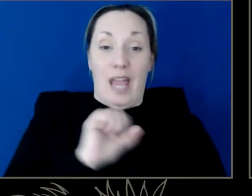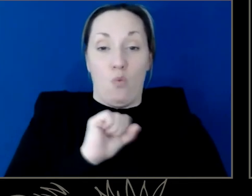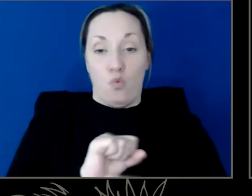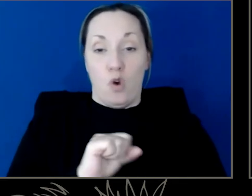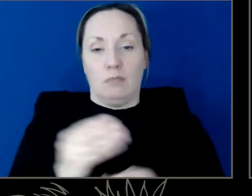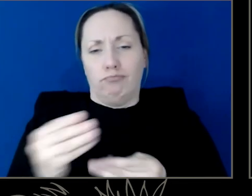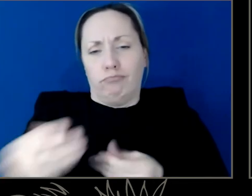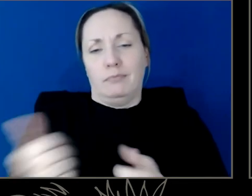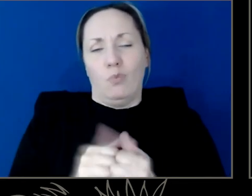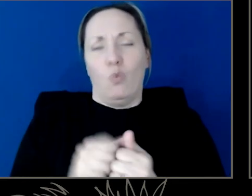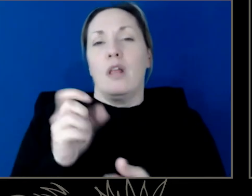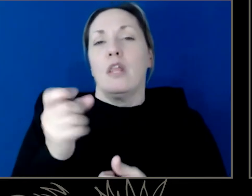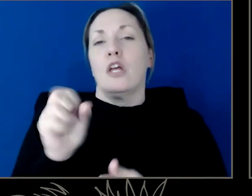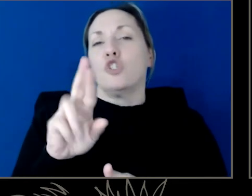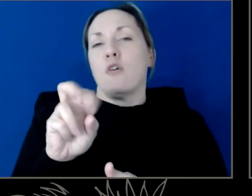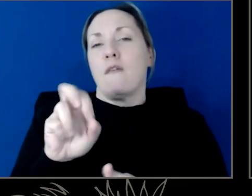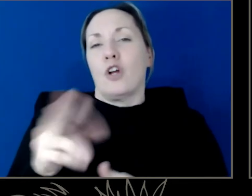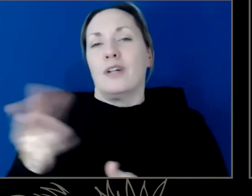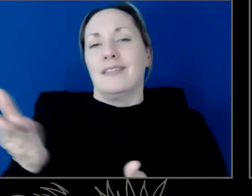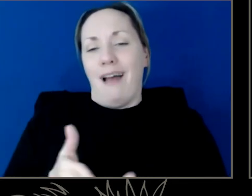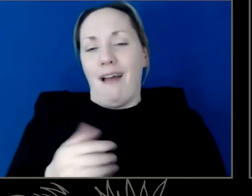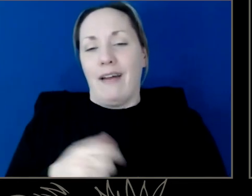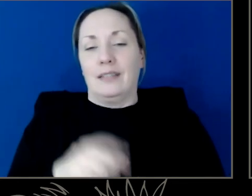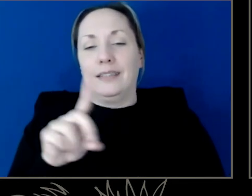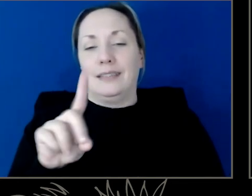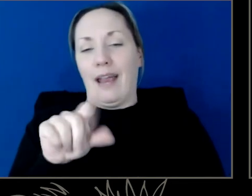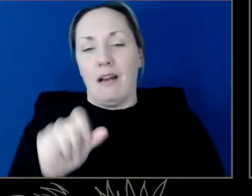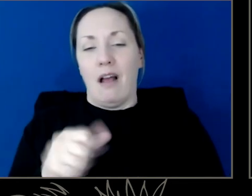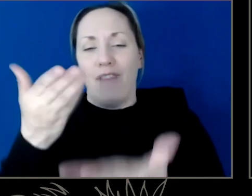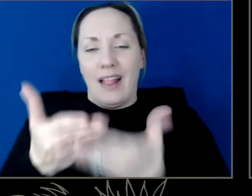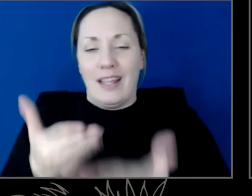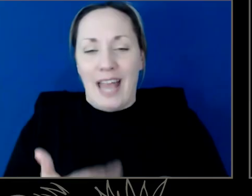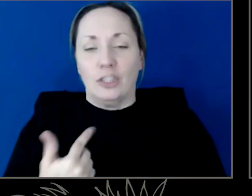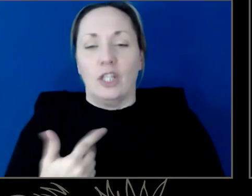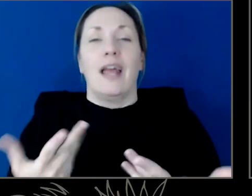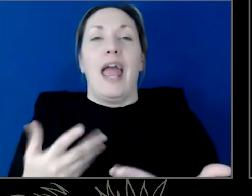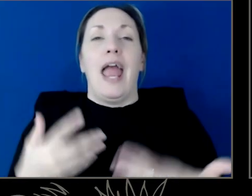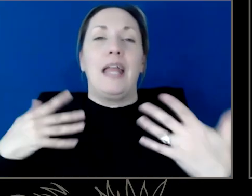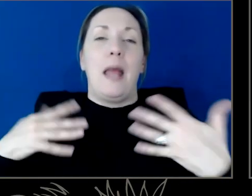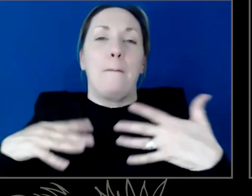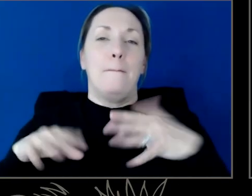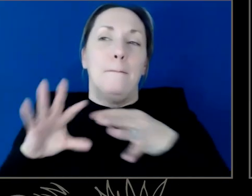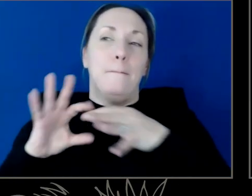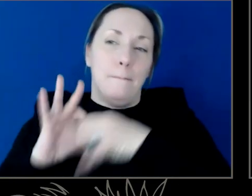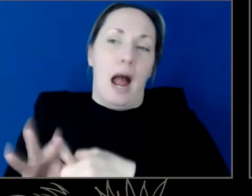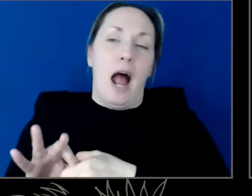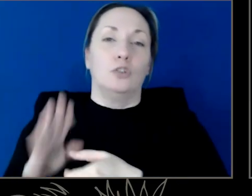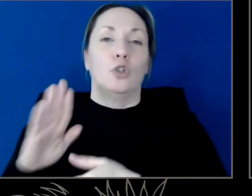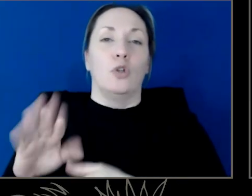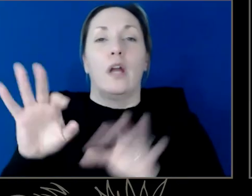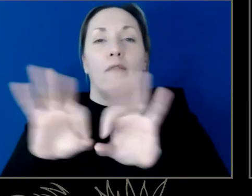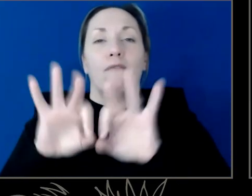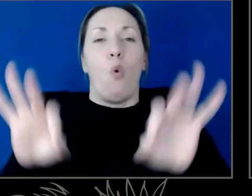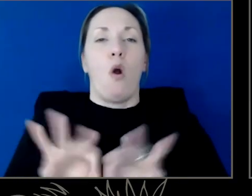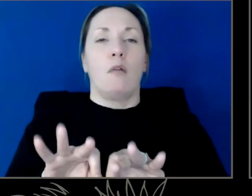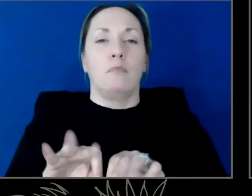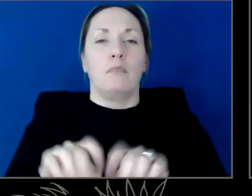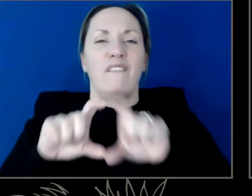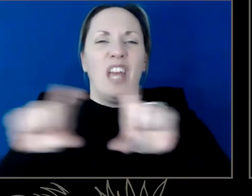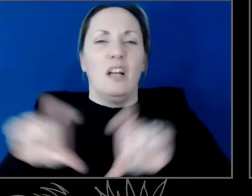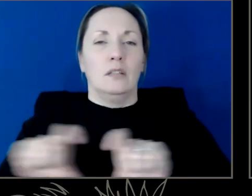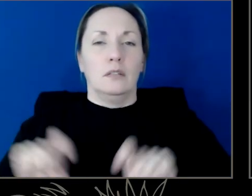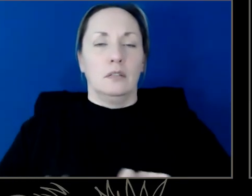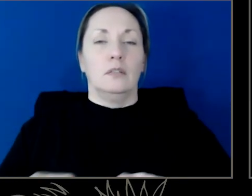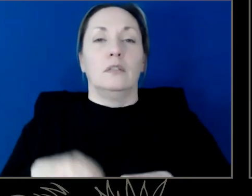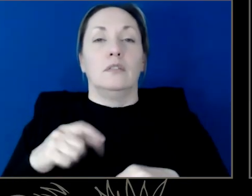validation responses, and it binds errors directly to their form fields, which makes form